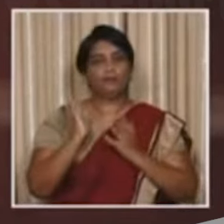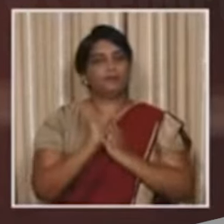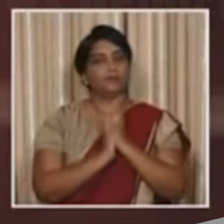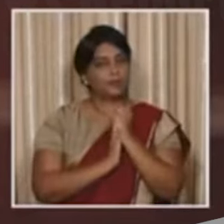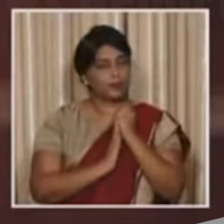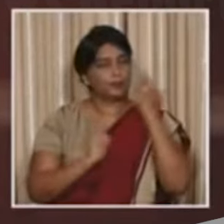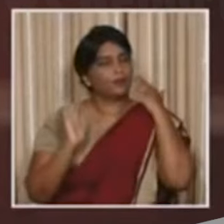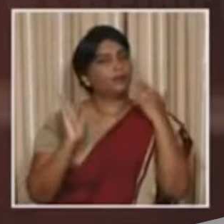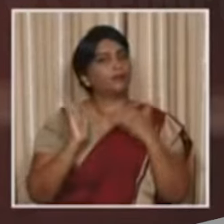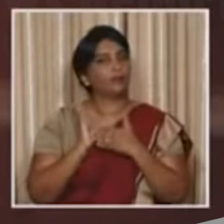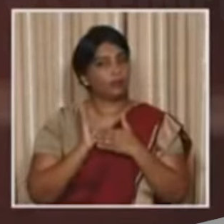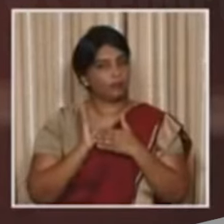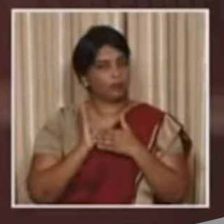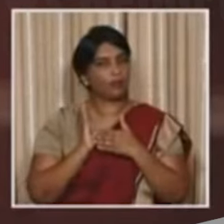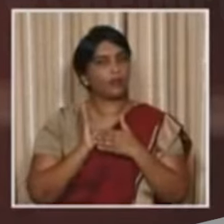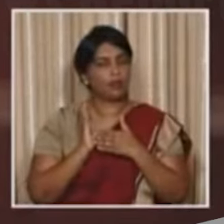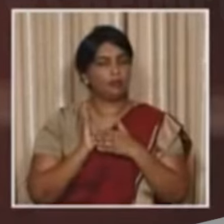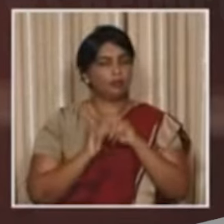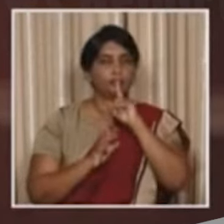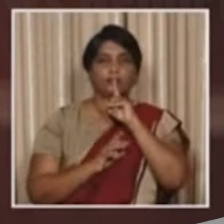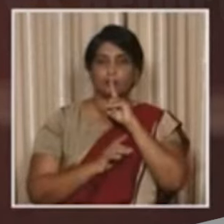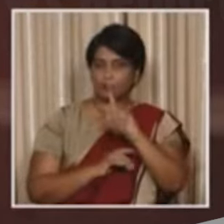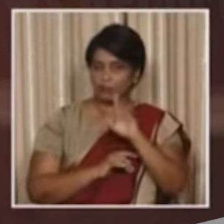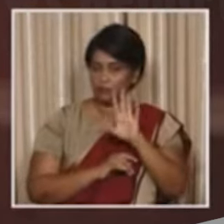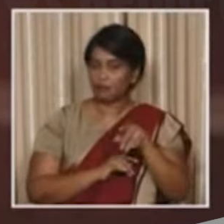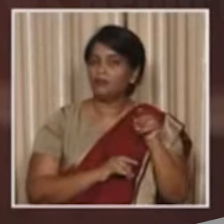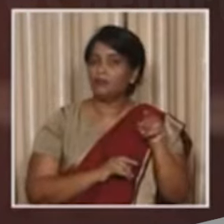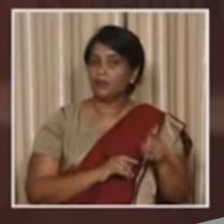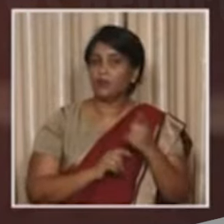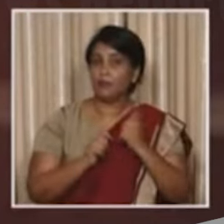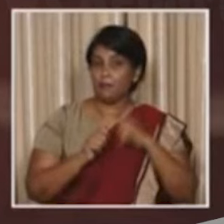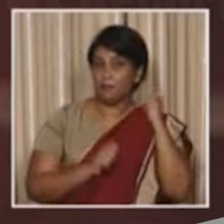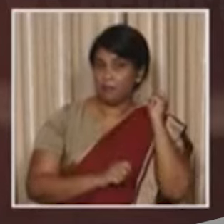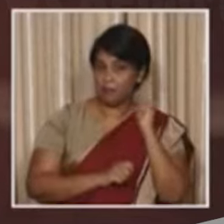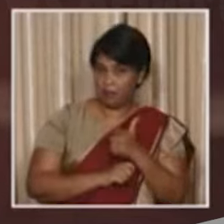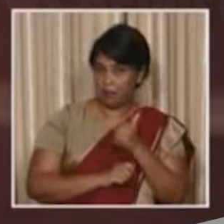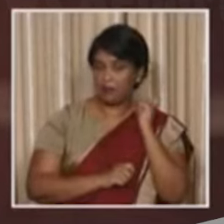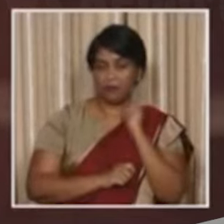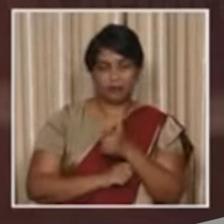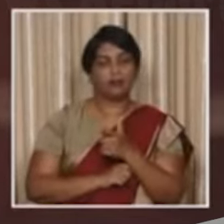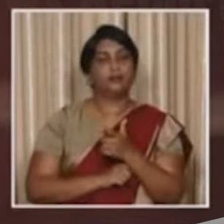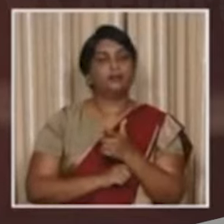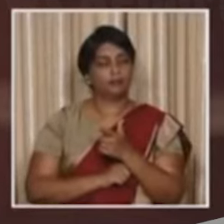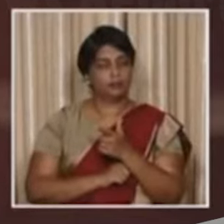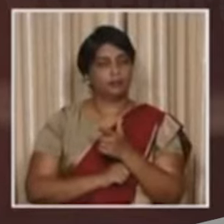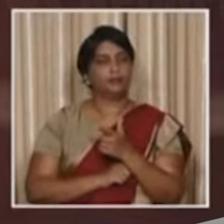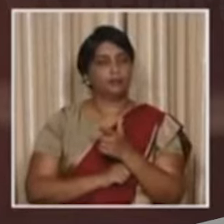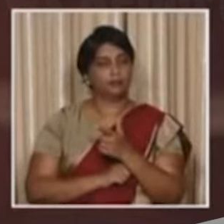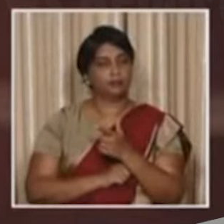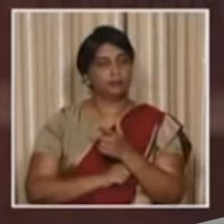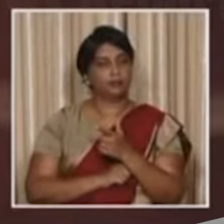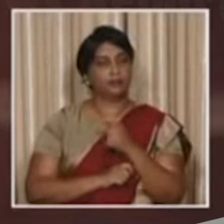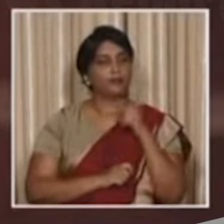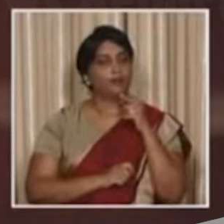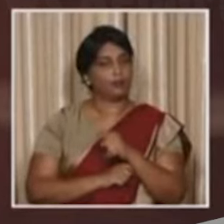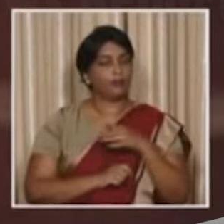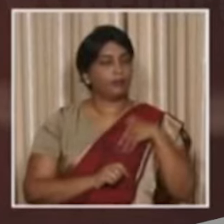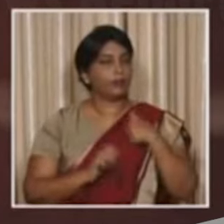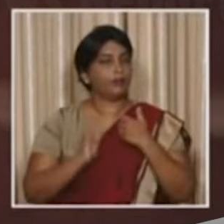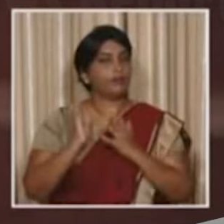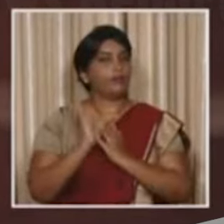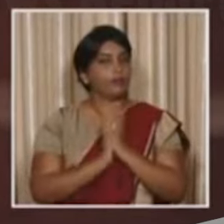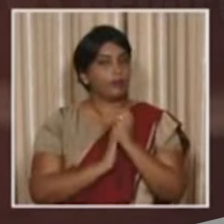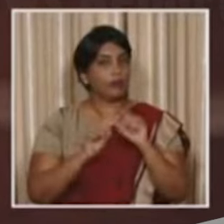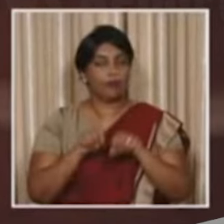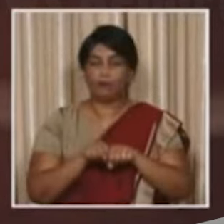of regret and a solitude for the hurt caused by the violation of a fundamental right,